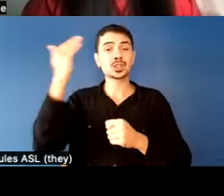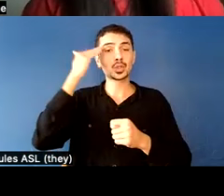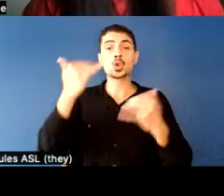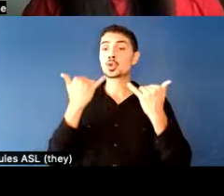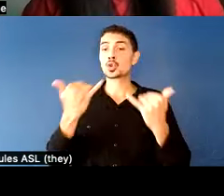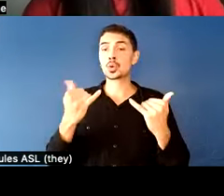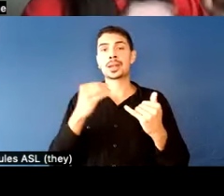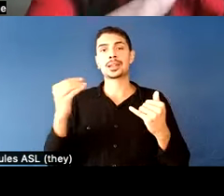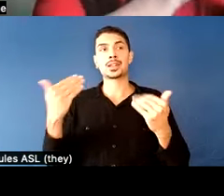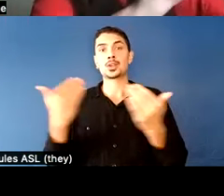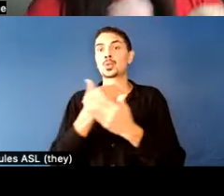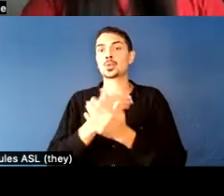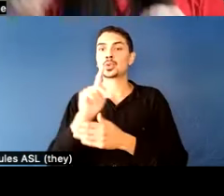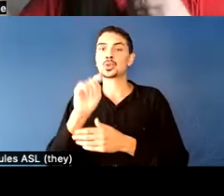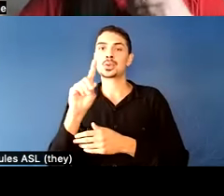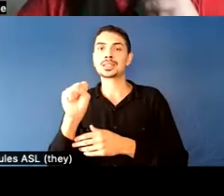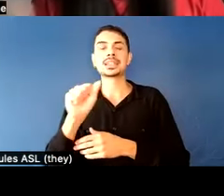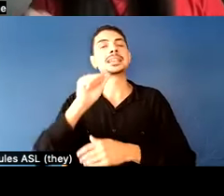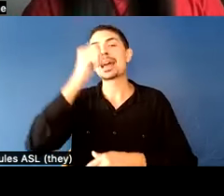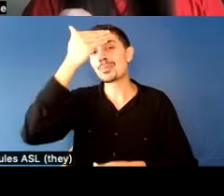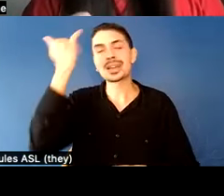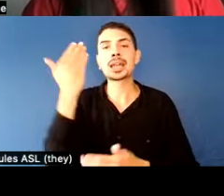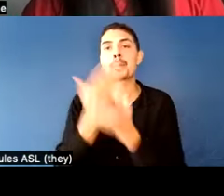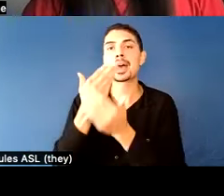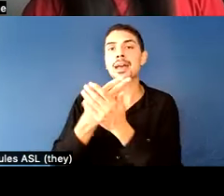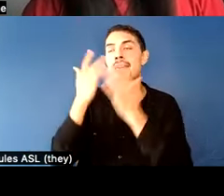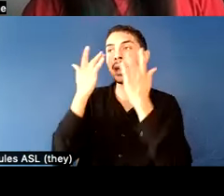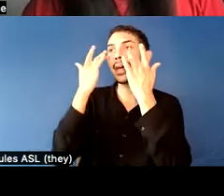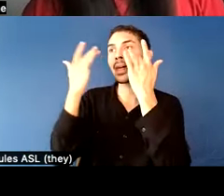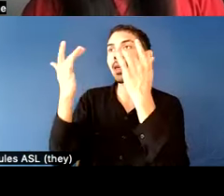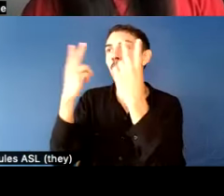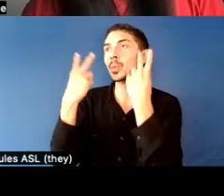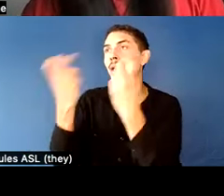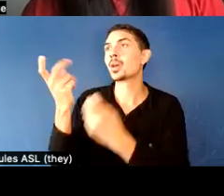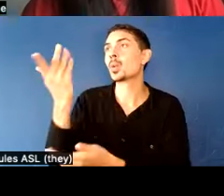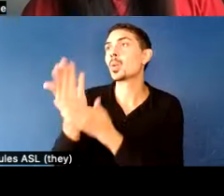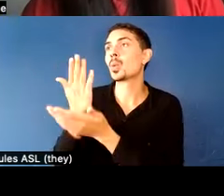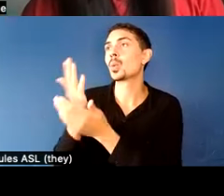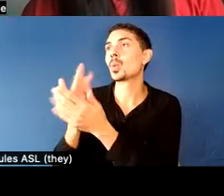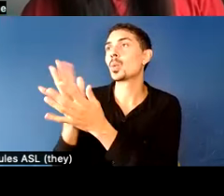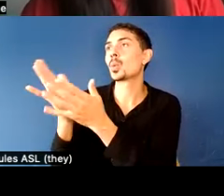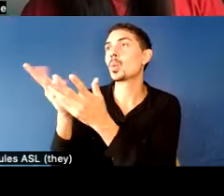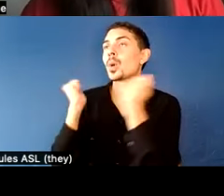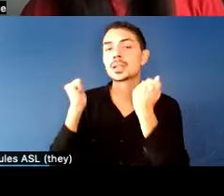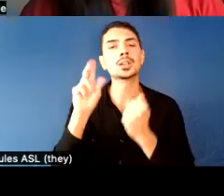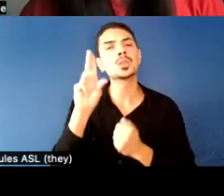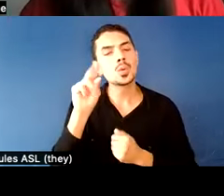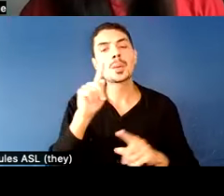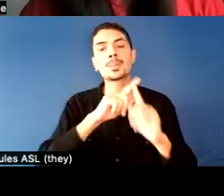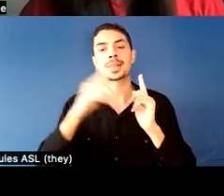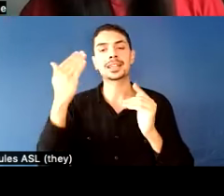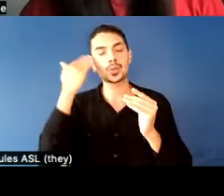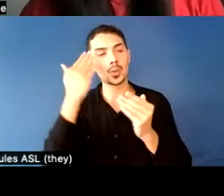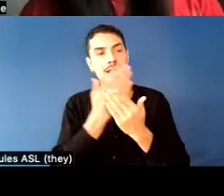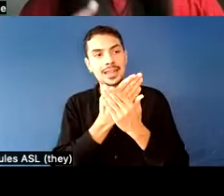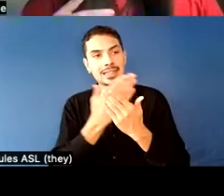shiny things that come along where there's some money attached to this or that, but really just knowing what's shifting. And if there's new ways of doing things